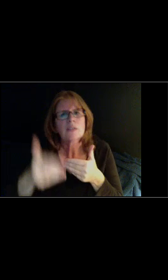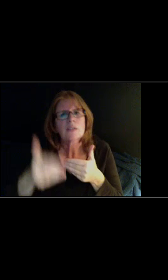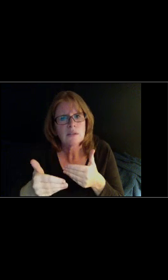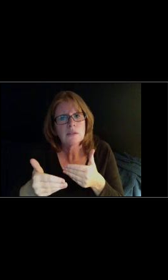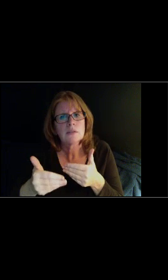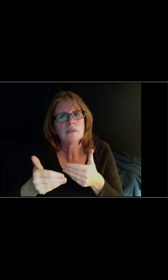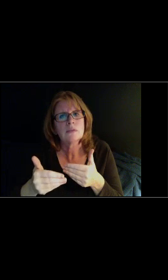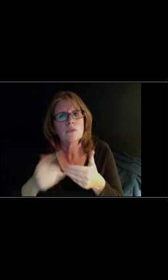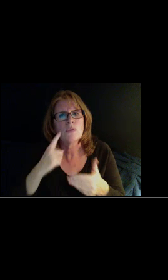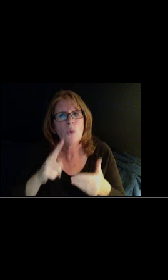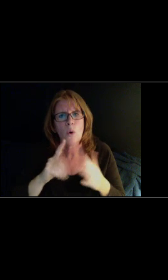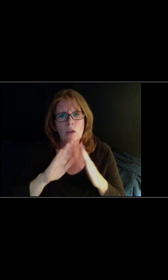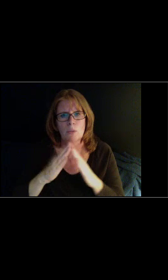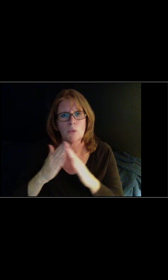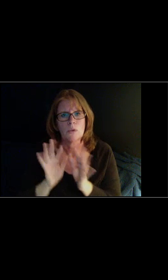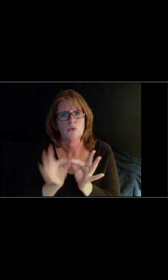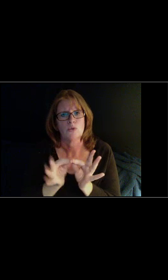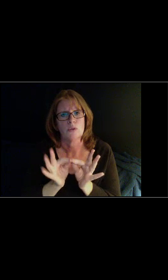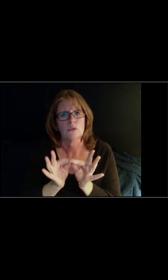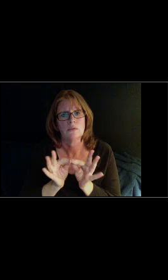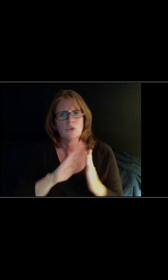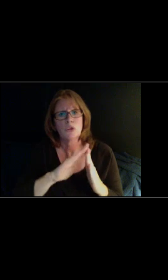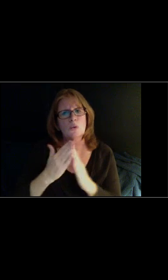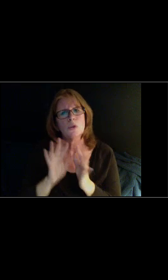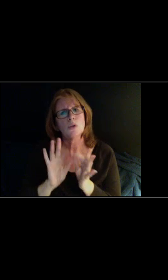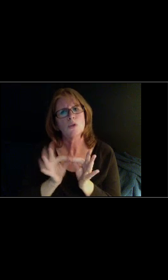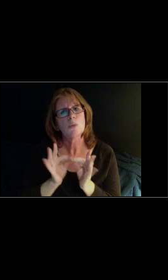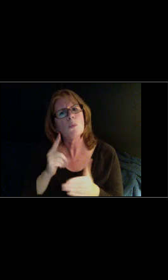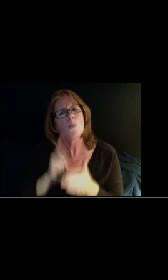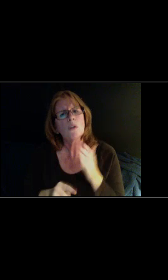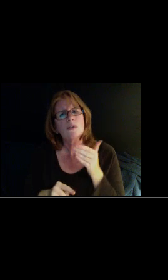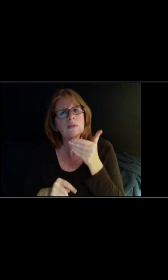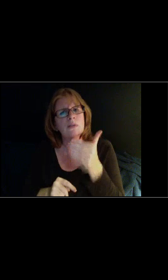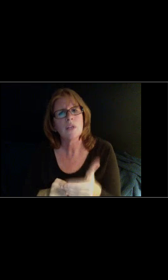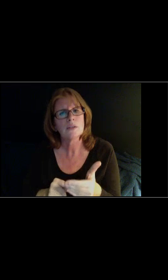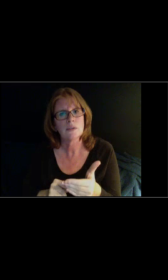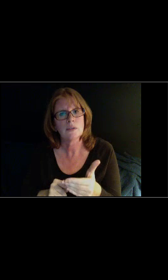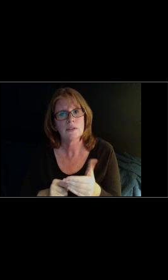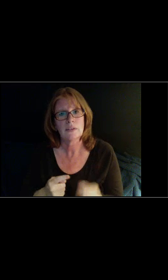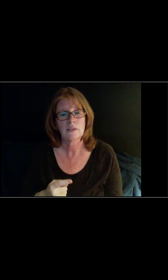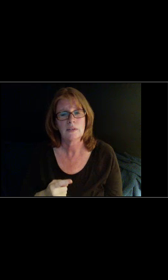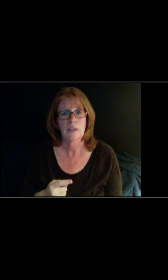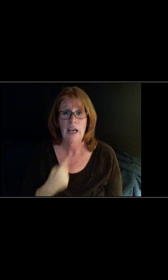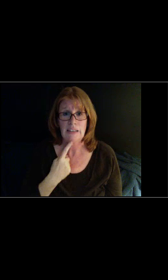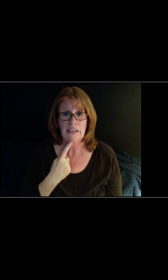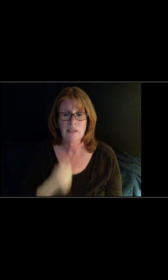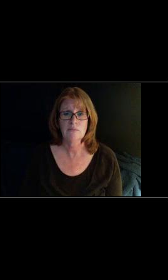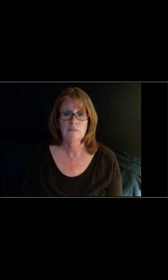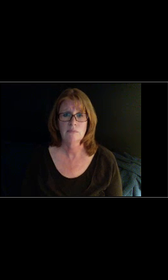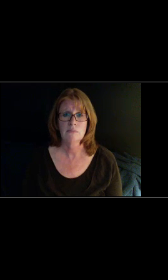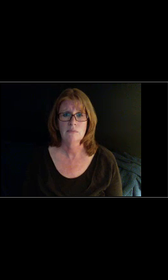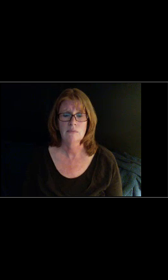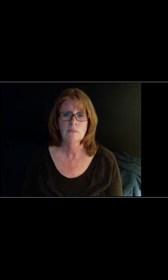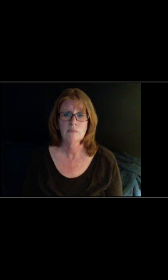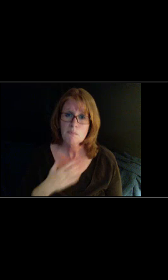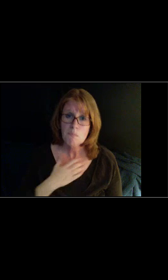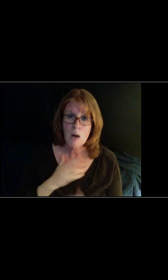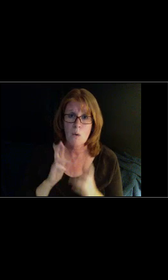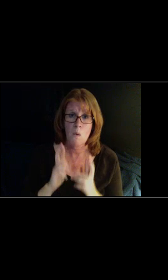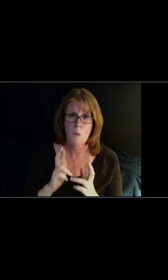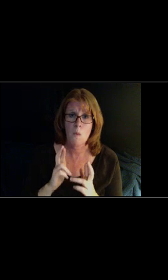see, what do you think will be the next one for community interpreters? And what's next as a